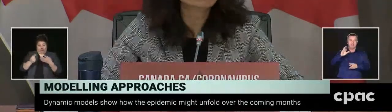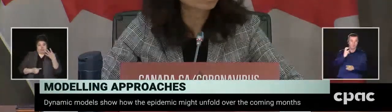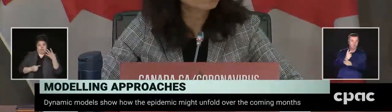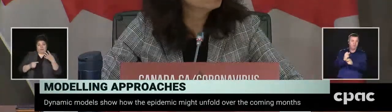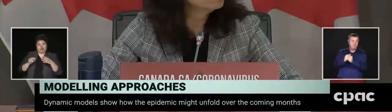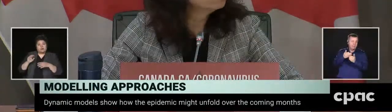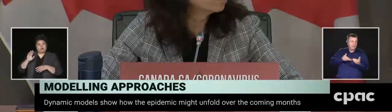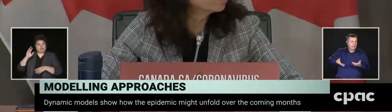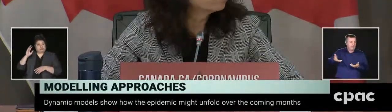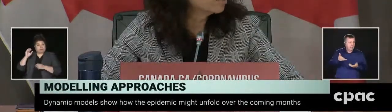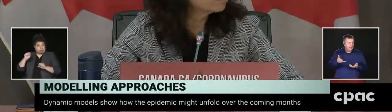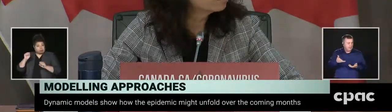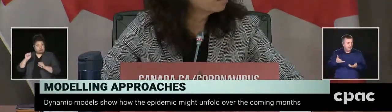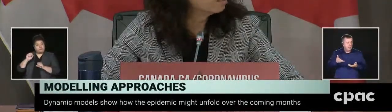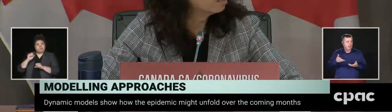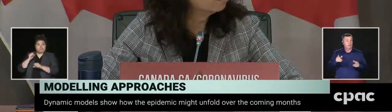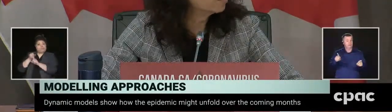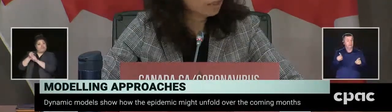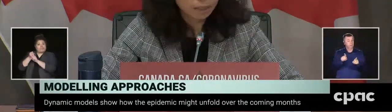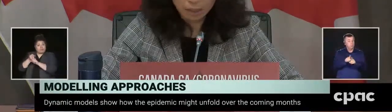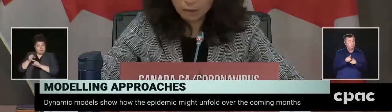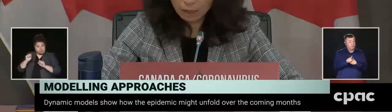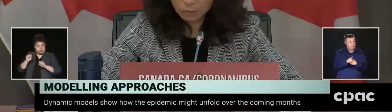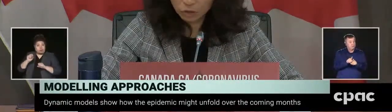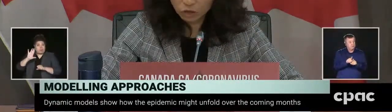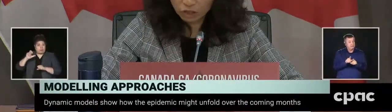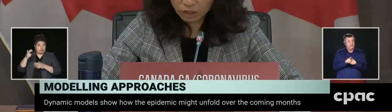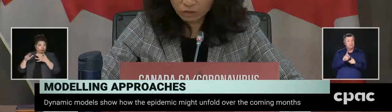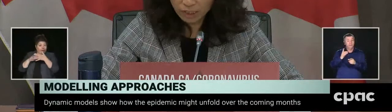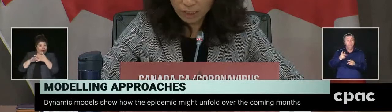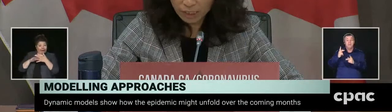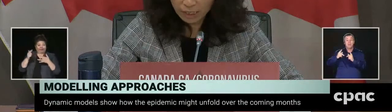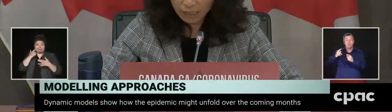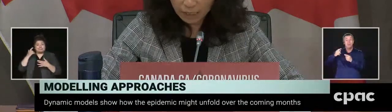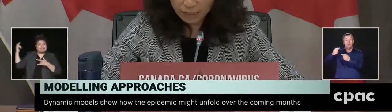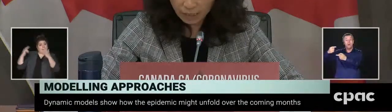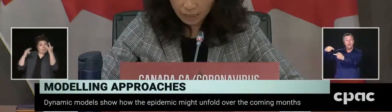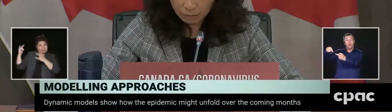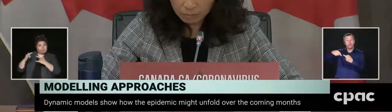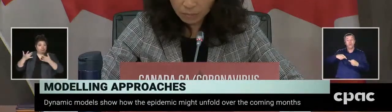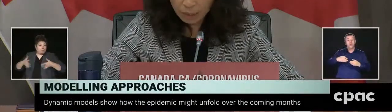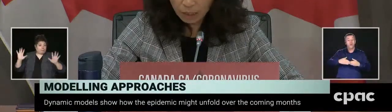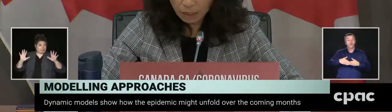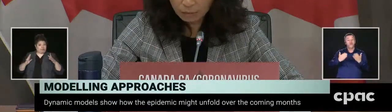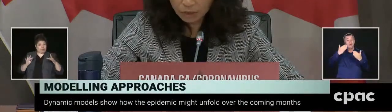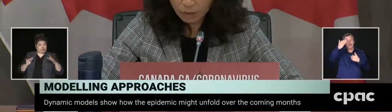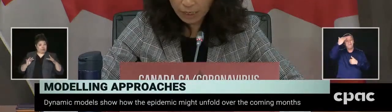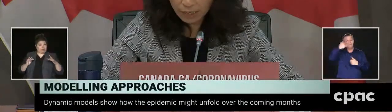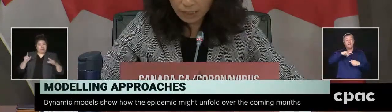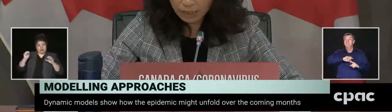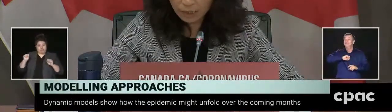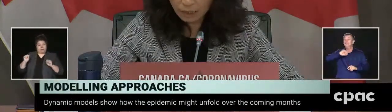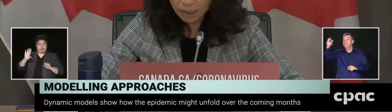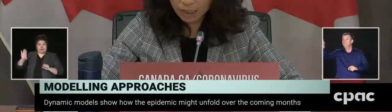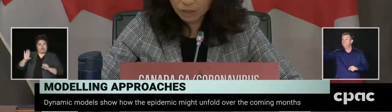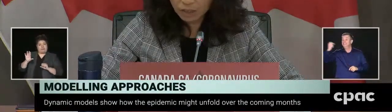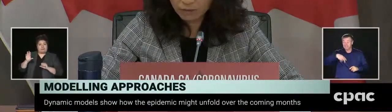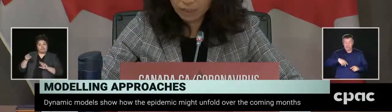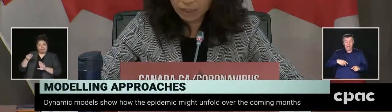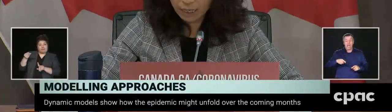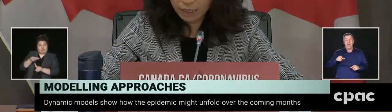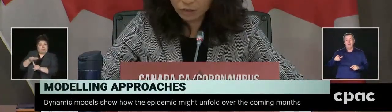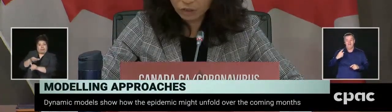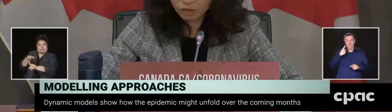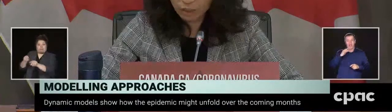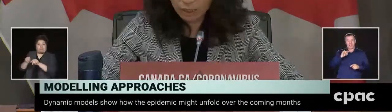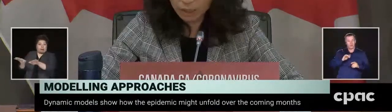also contributed to Quebec's upward trajectory at that time. So I think it's a combination